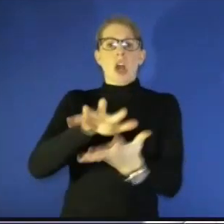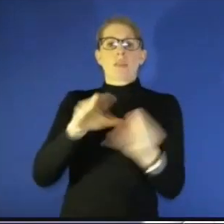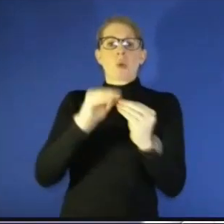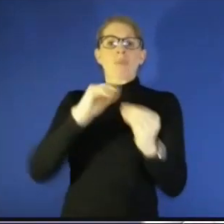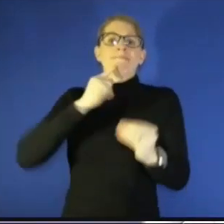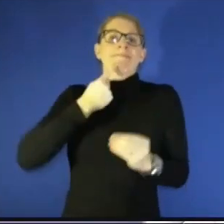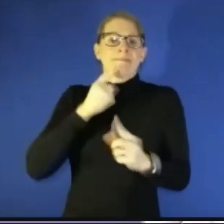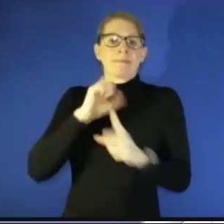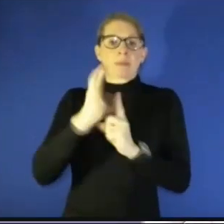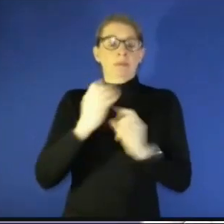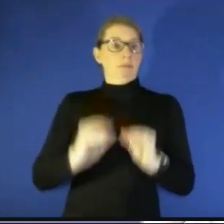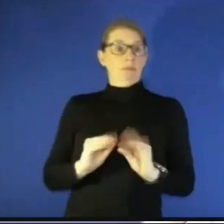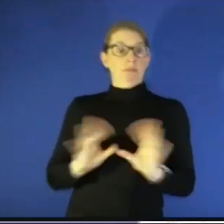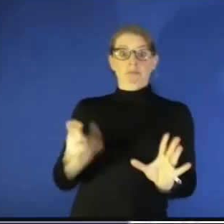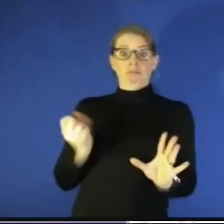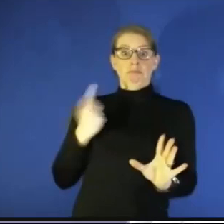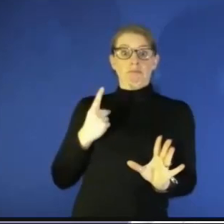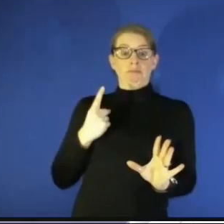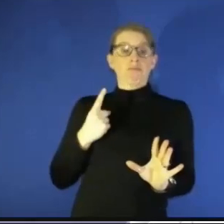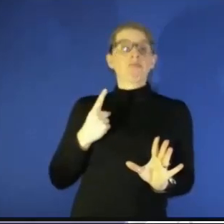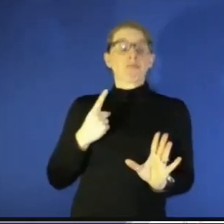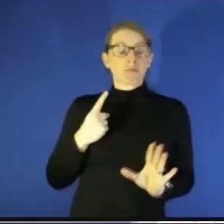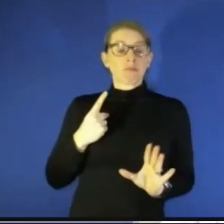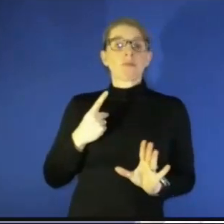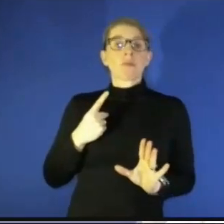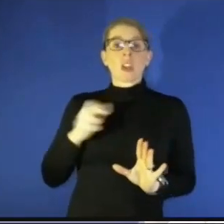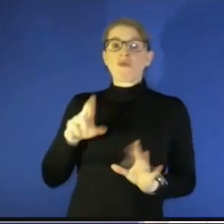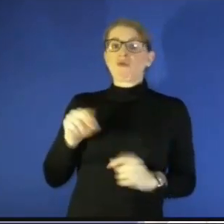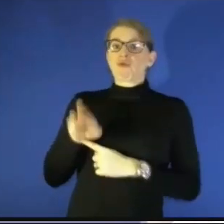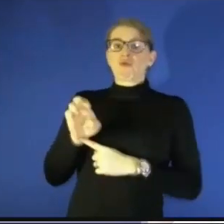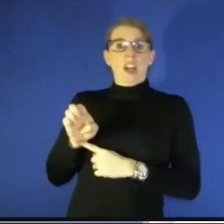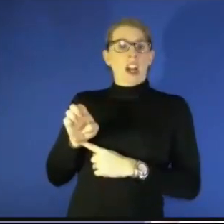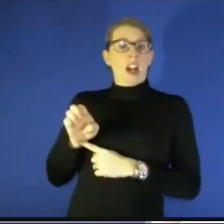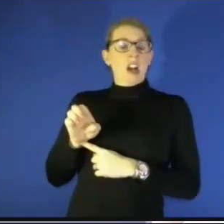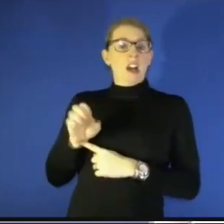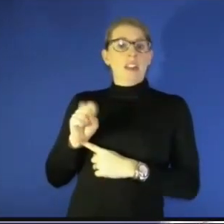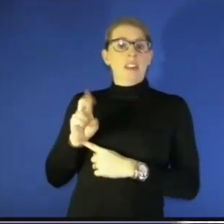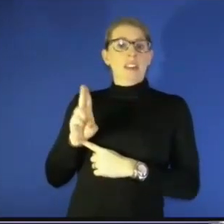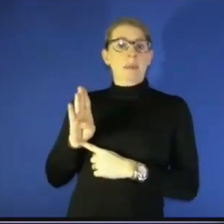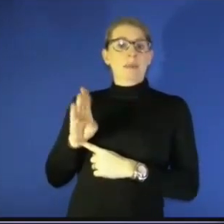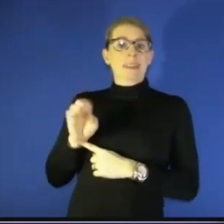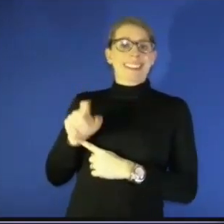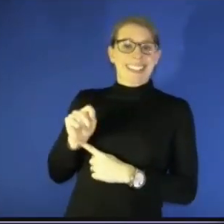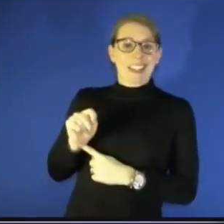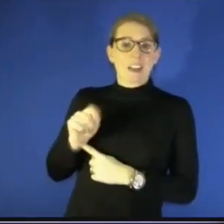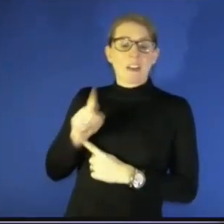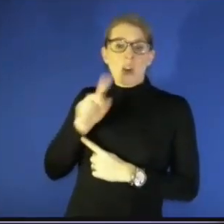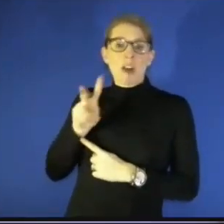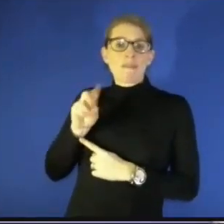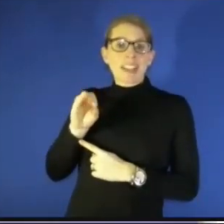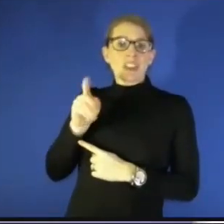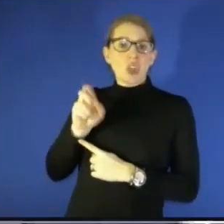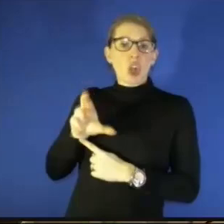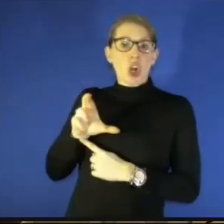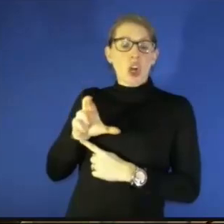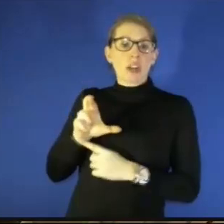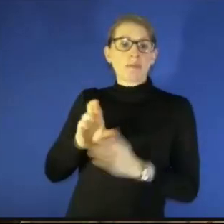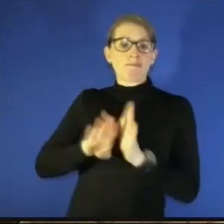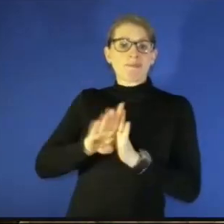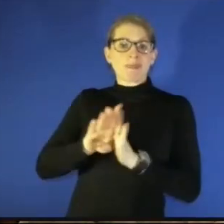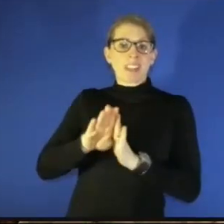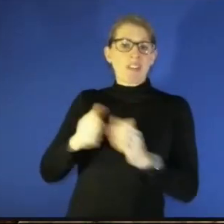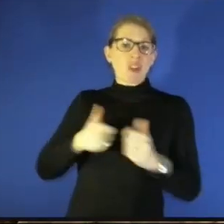clear that she was harboring a very rare subset of vascular malformation that has an extremely aggressive behavior. So